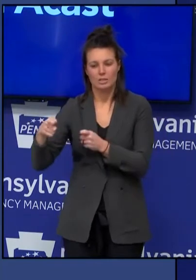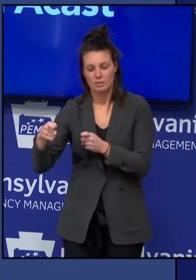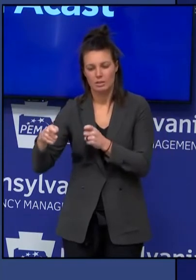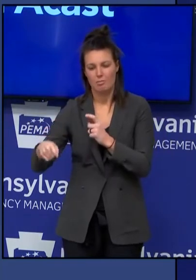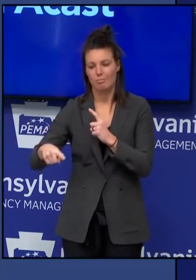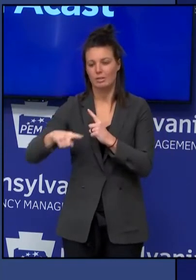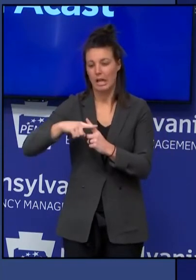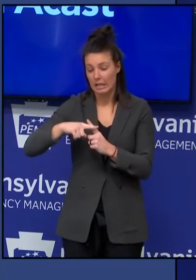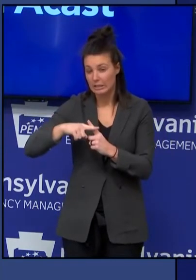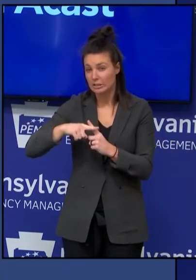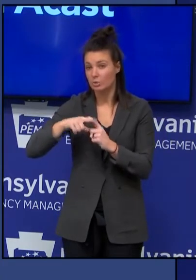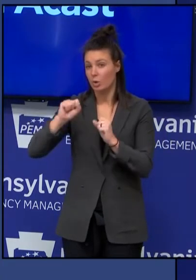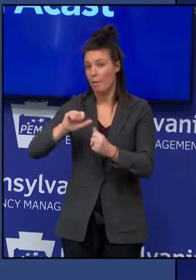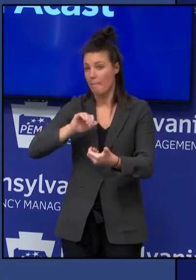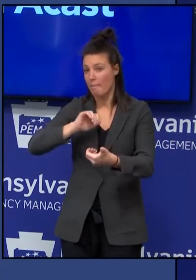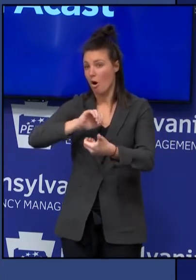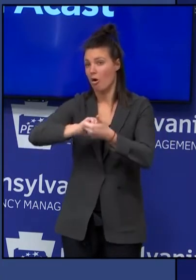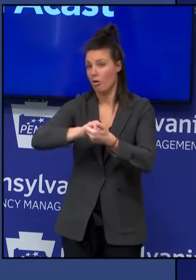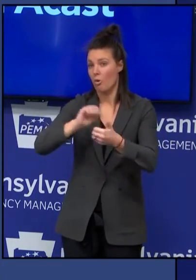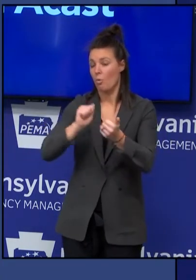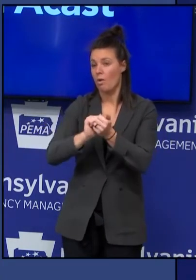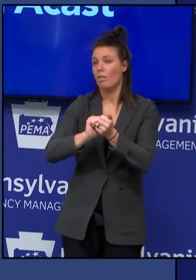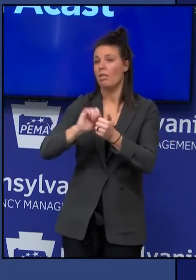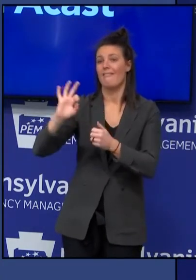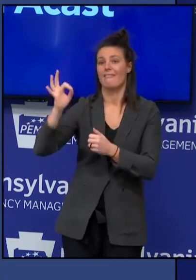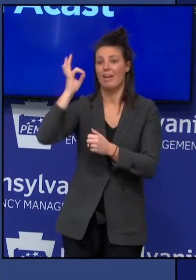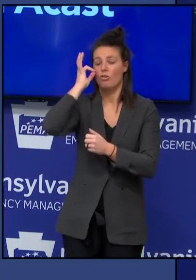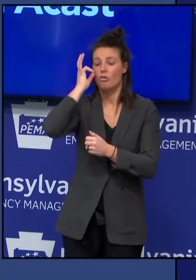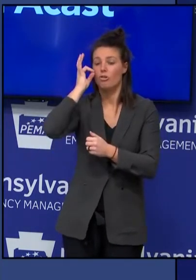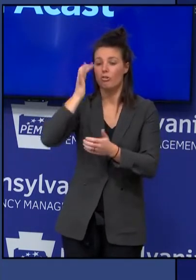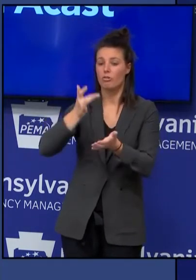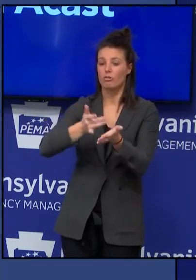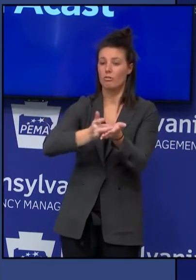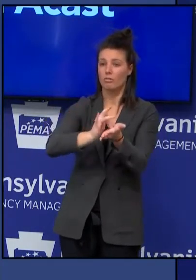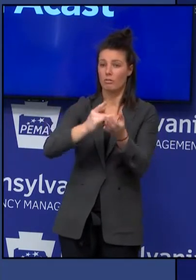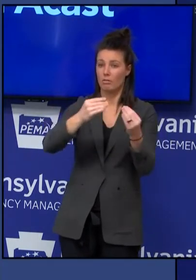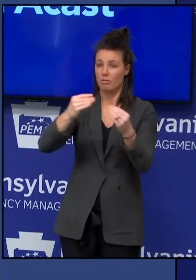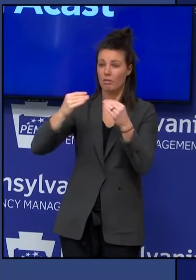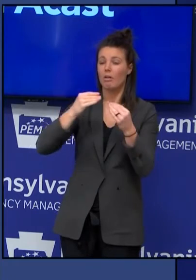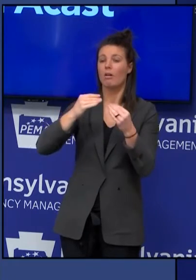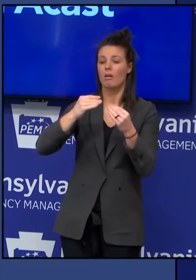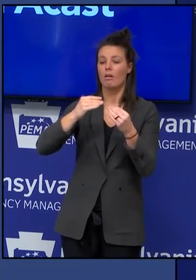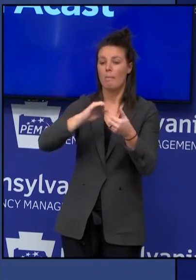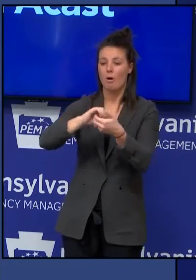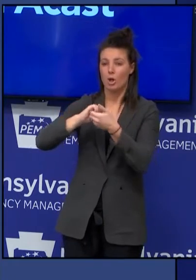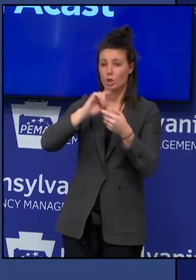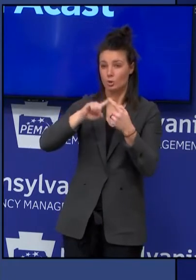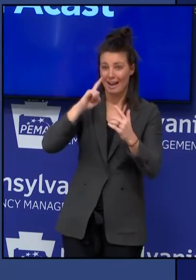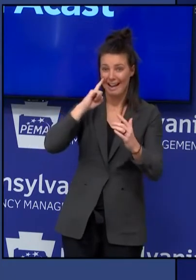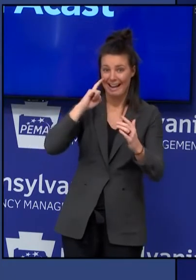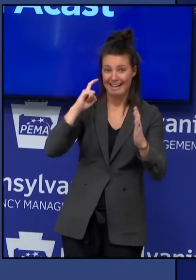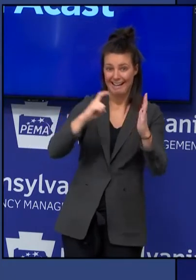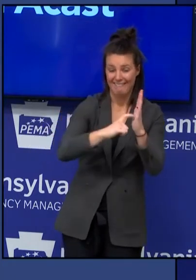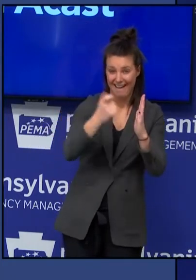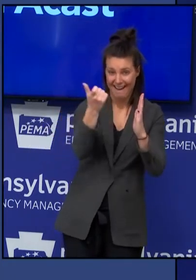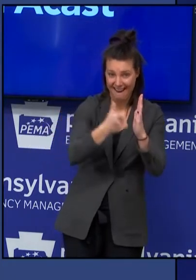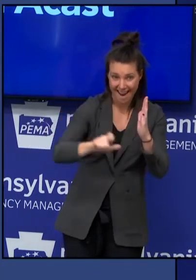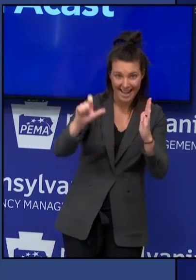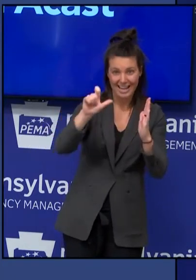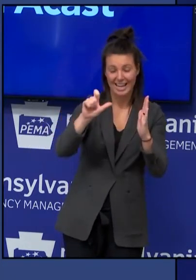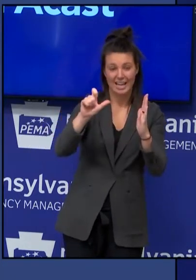able to partner with our federal pharmacy partners and our federal retail partners to identify any inventory that we